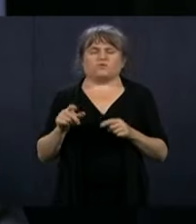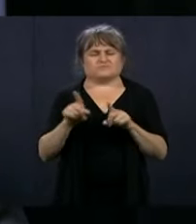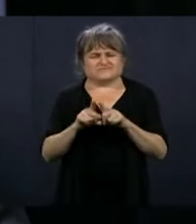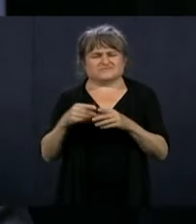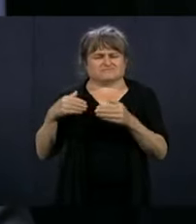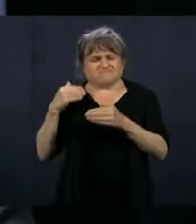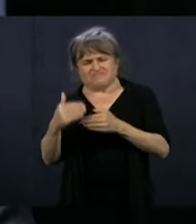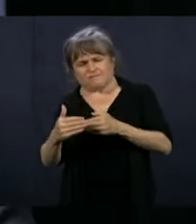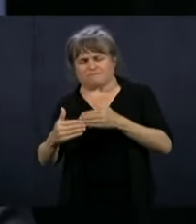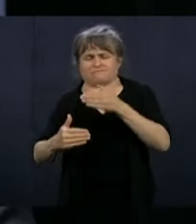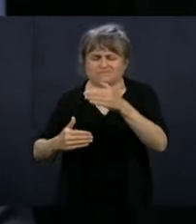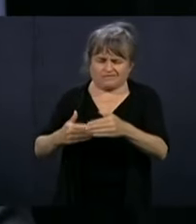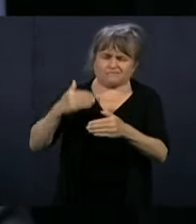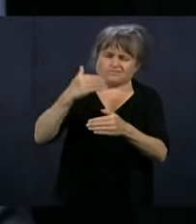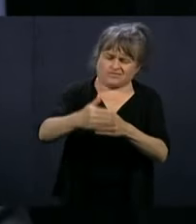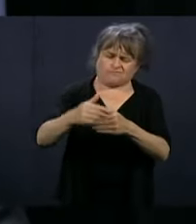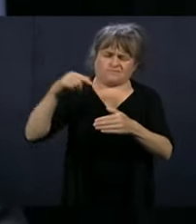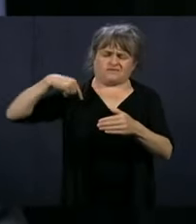is not simple.